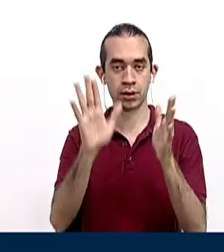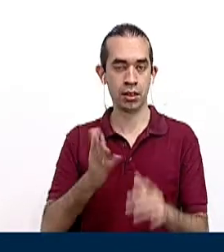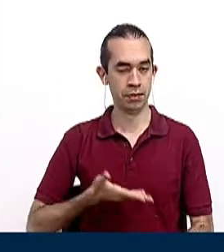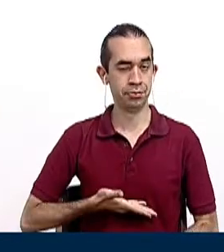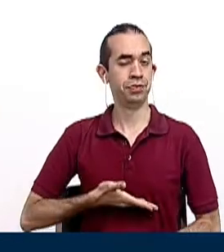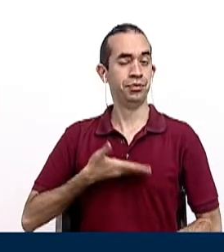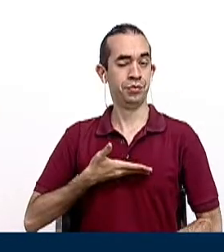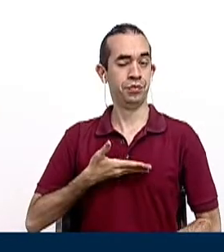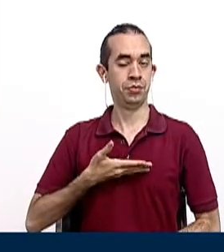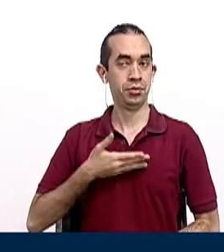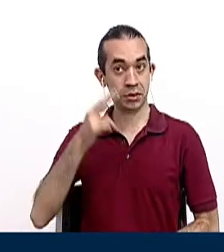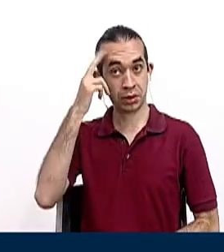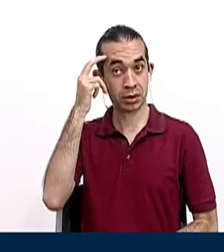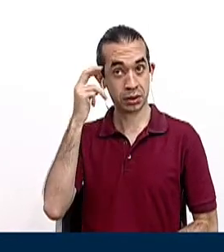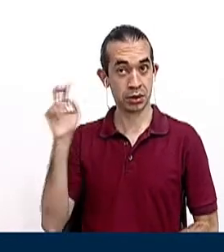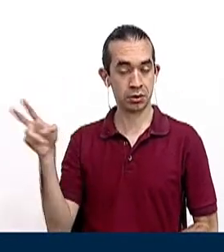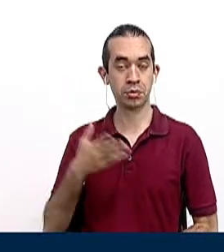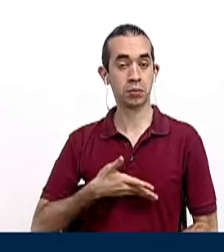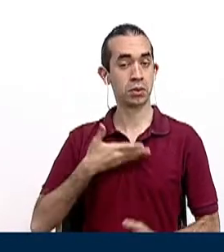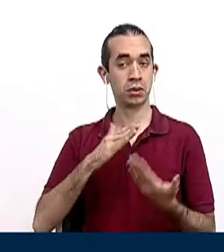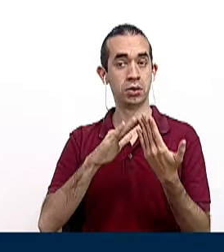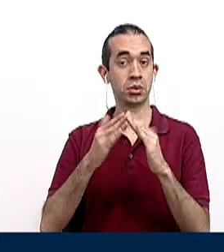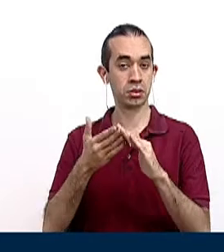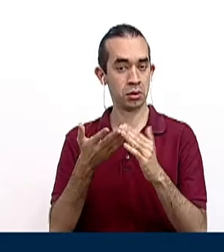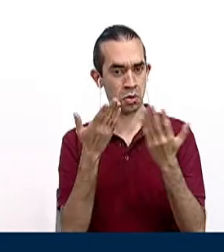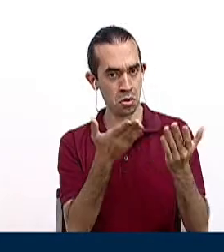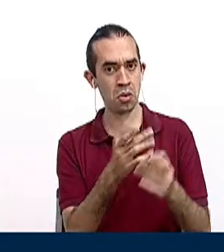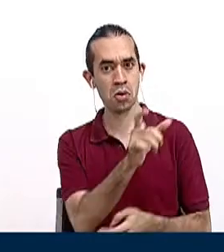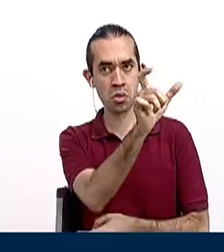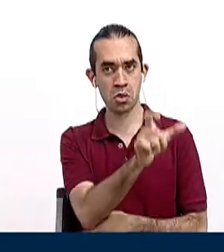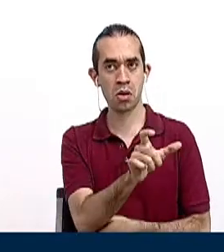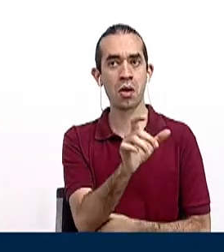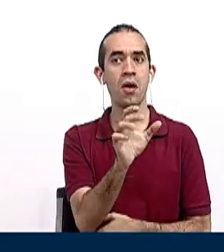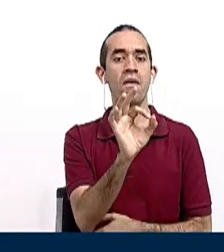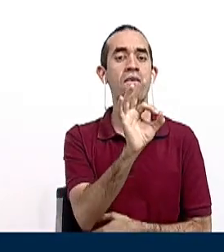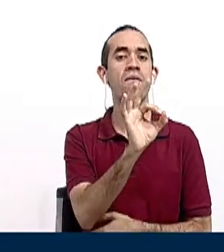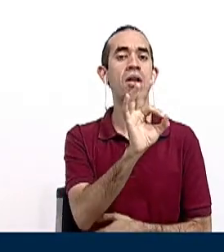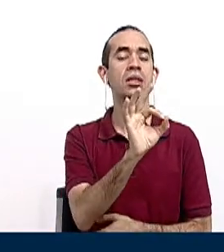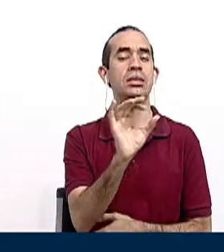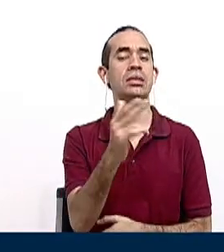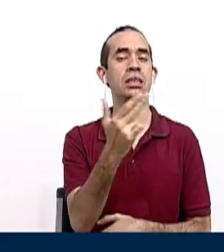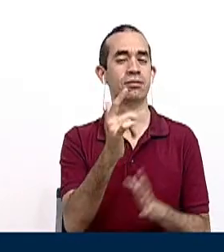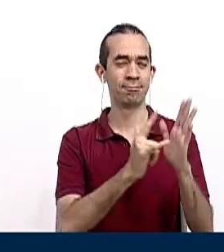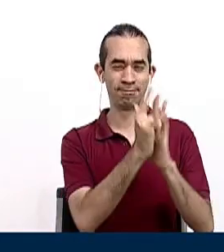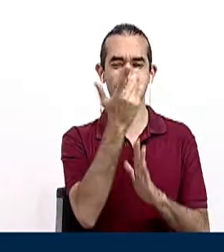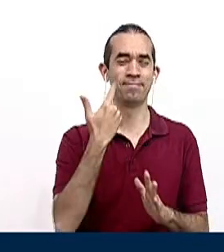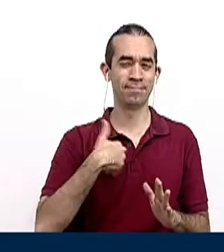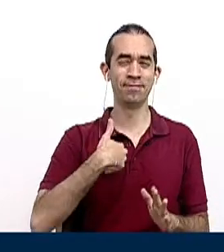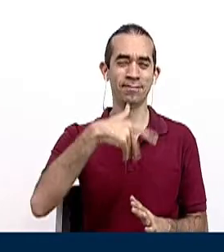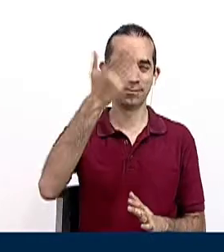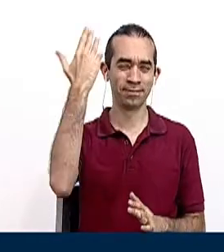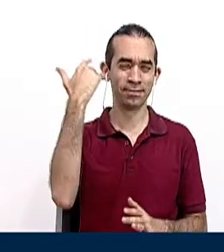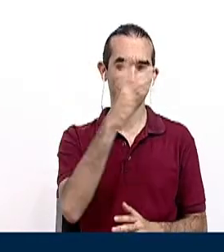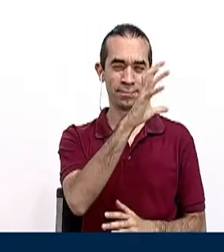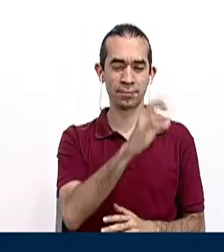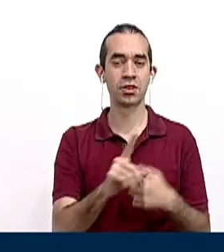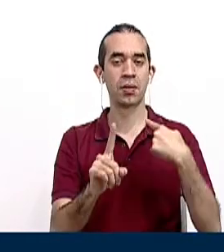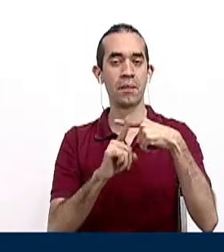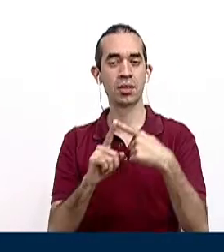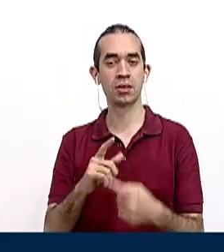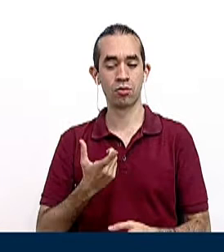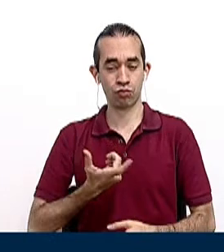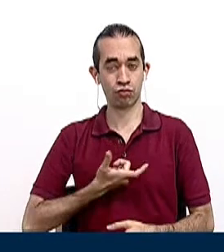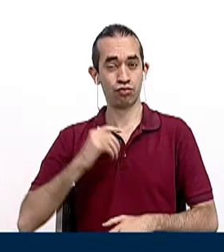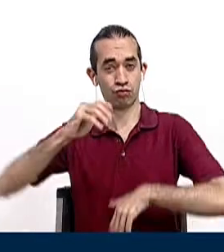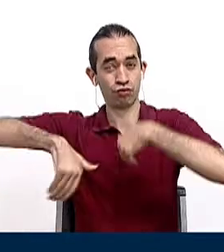Ricans are proud of citizens like Franklin Chang and Claudia Paul. All right? These are two people that